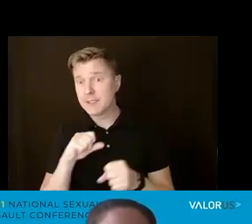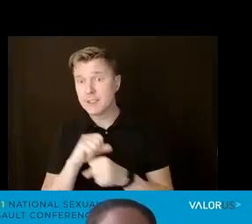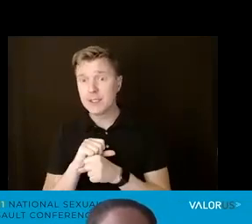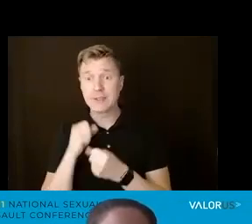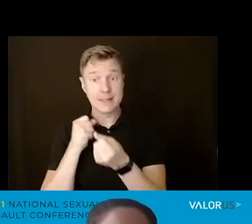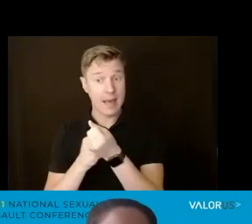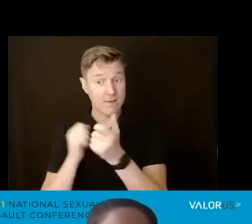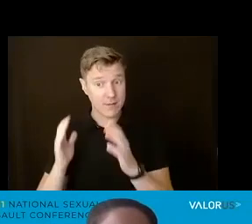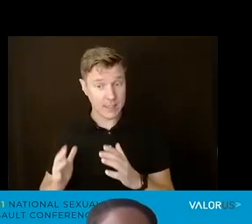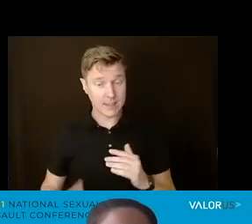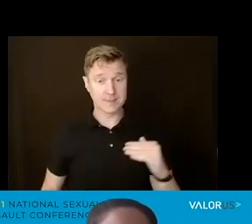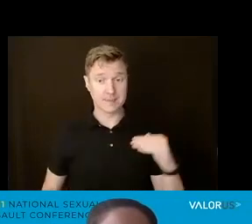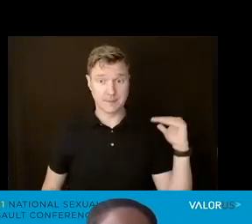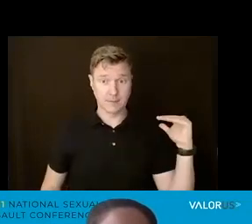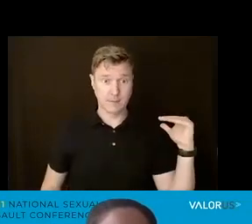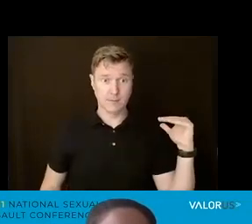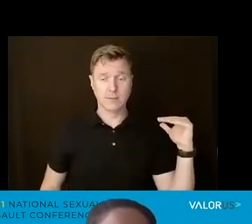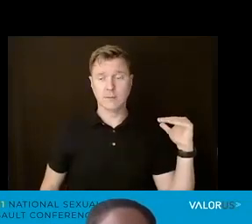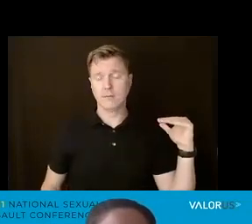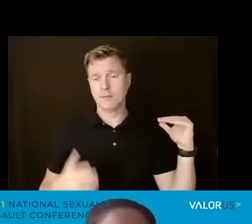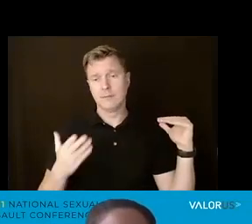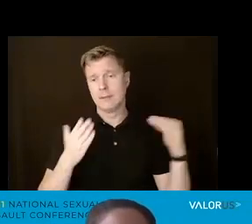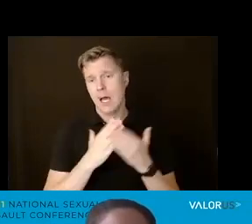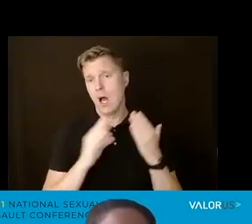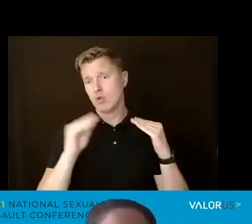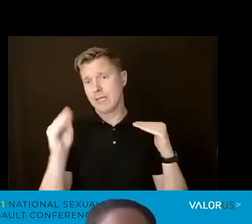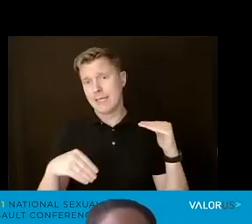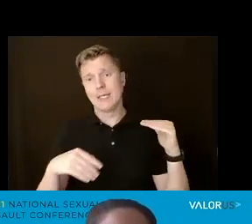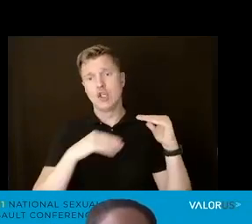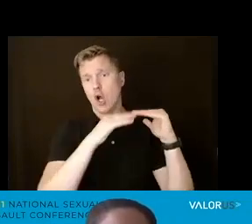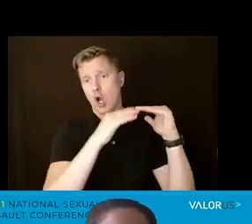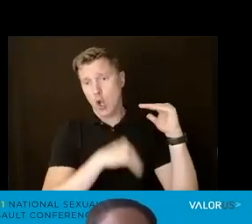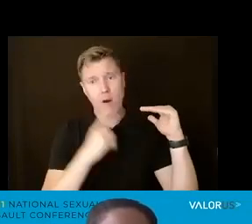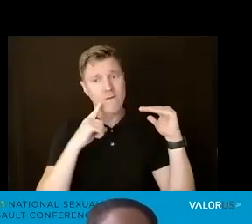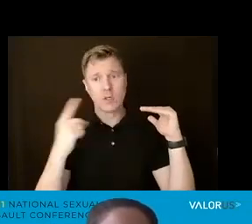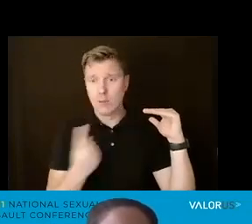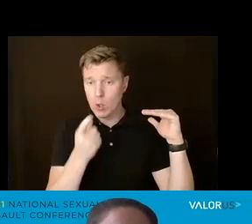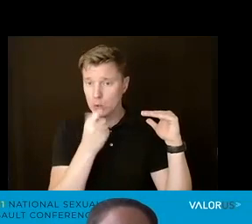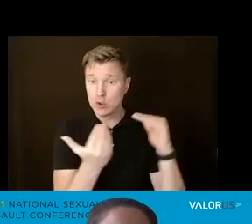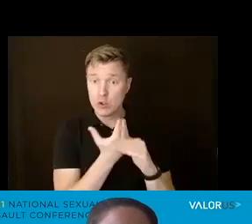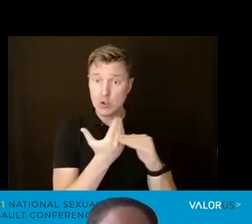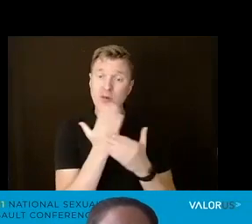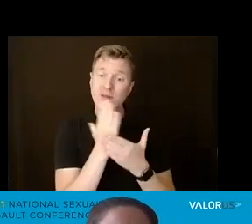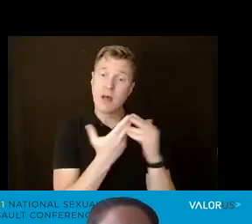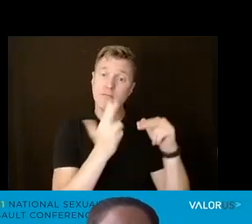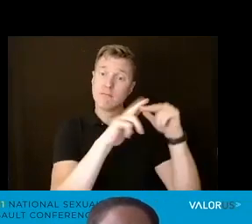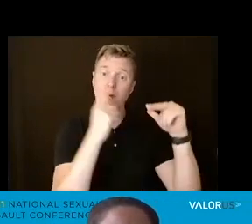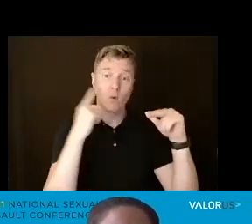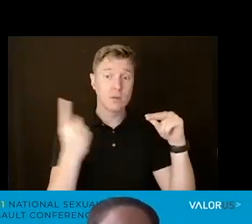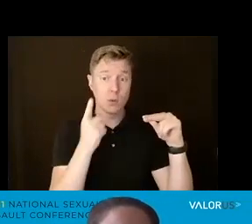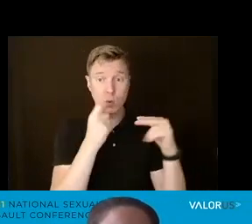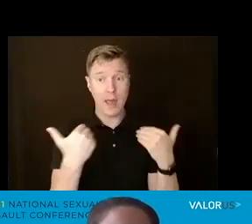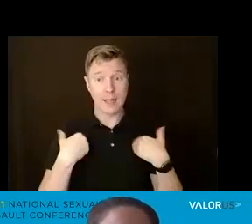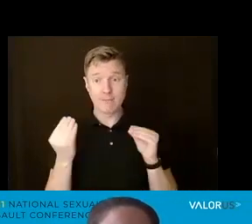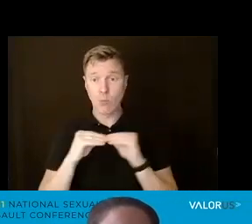advocate, and it would be, you know, some percentage lower for someone who's brand new, some percentage higher for someone who's more